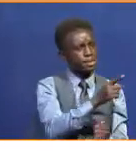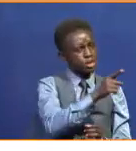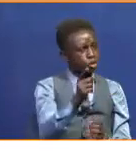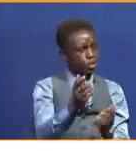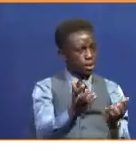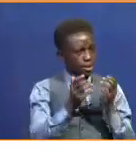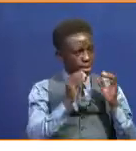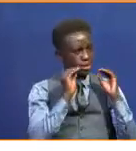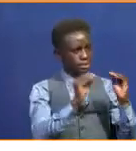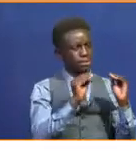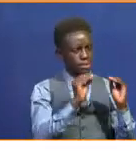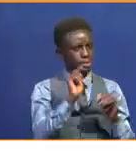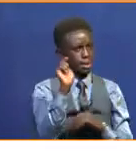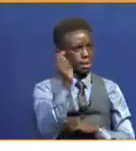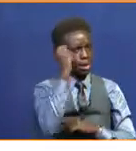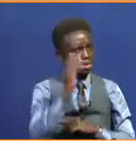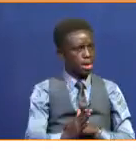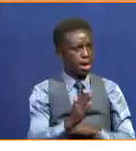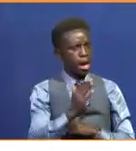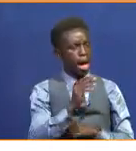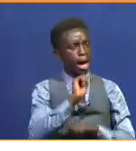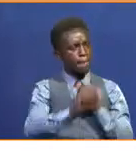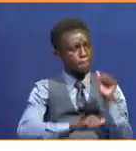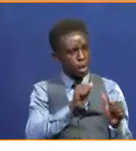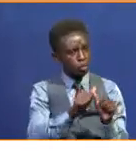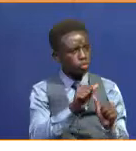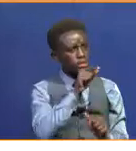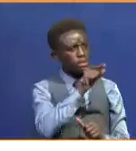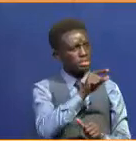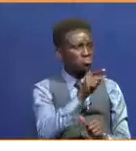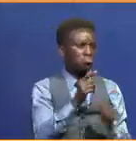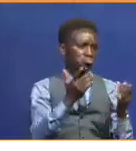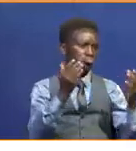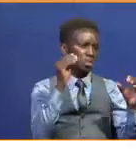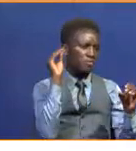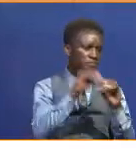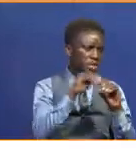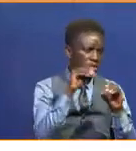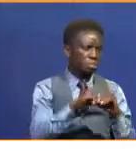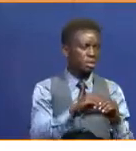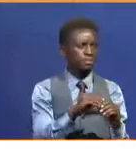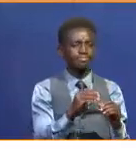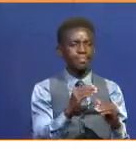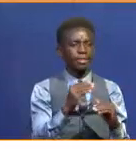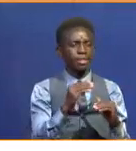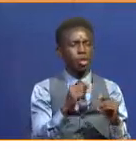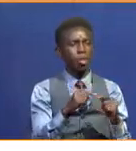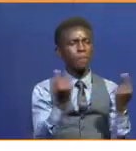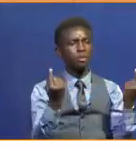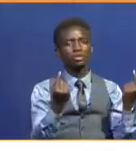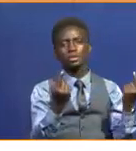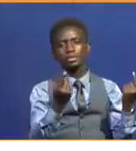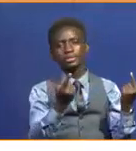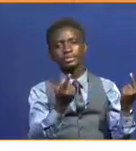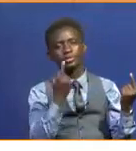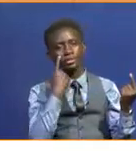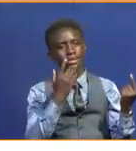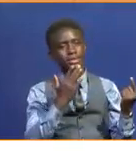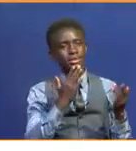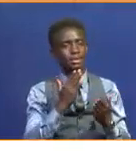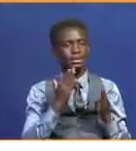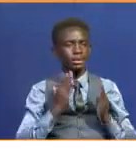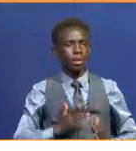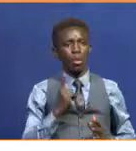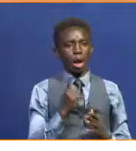educating Kenyans on some of these investments, as opposed to some that we are having, that somebody gets a couple of millions and